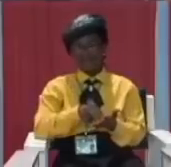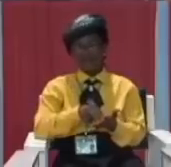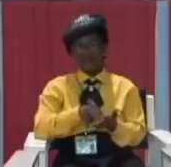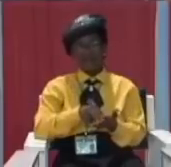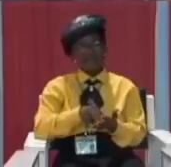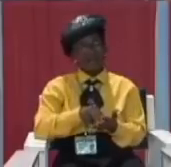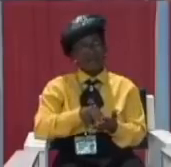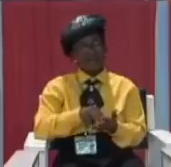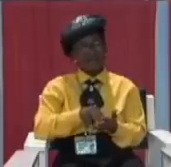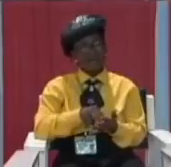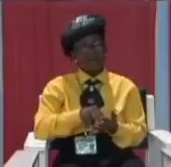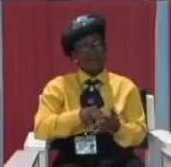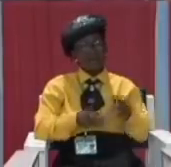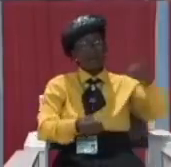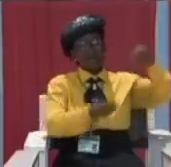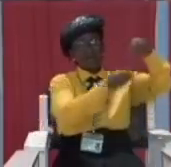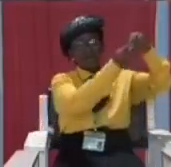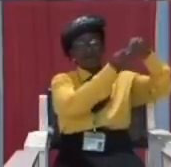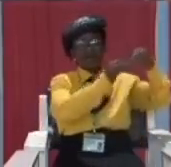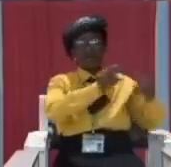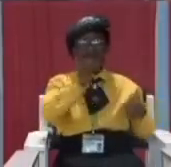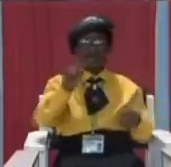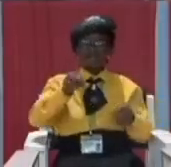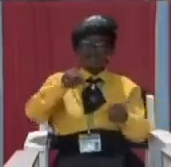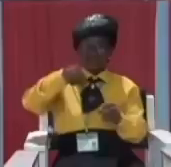adding petrol to fire.